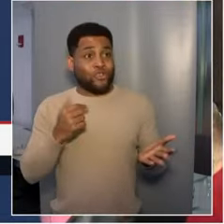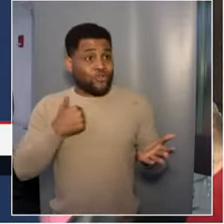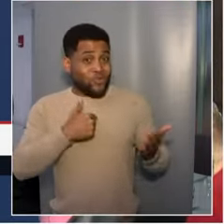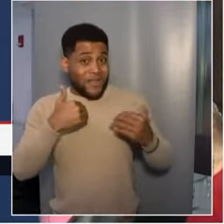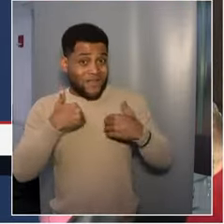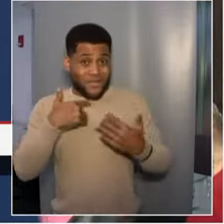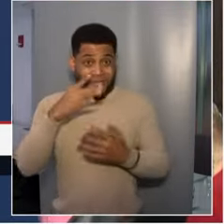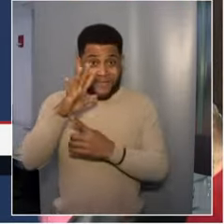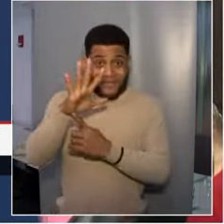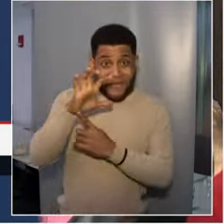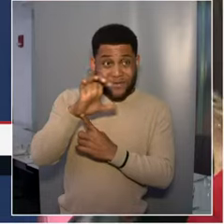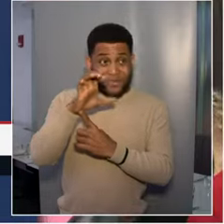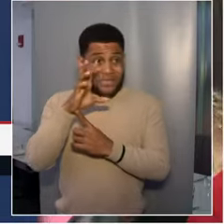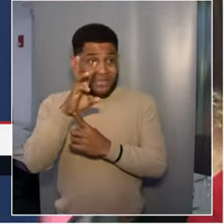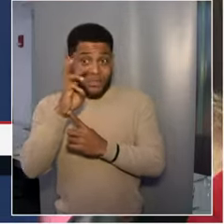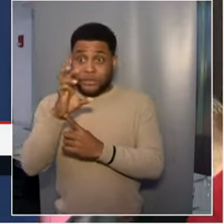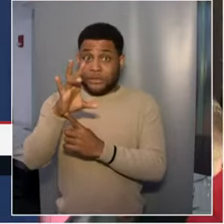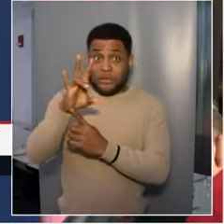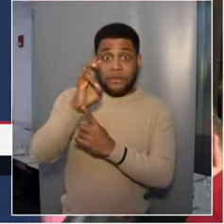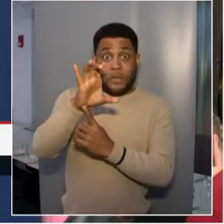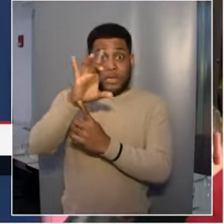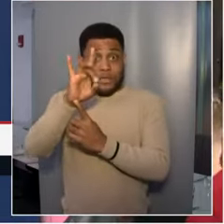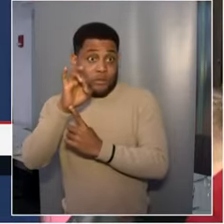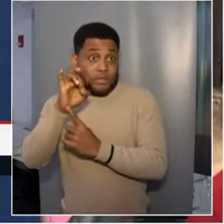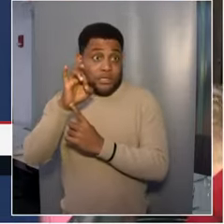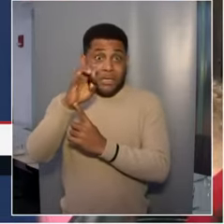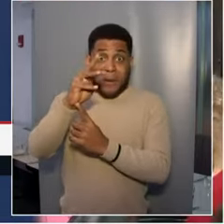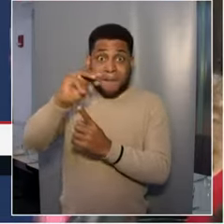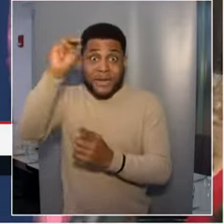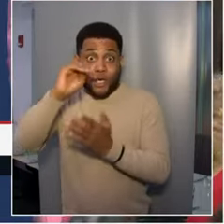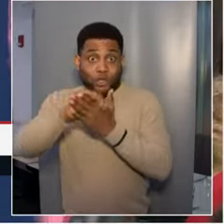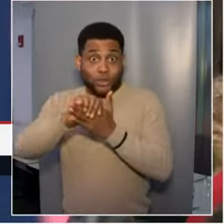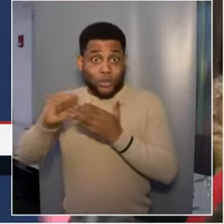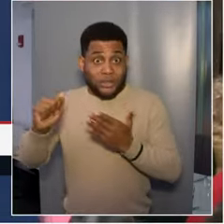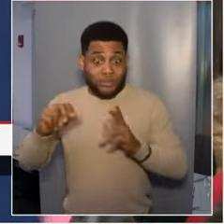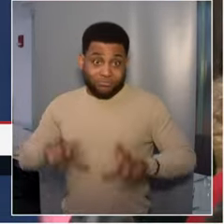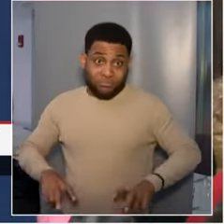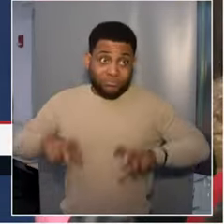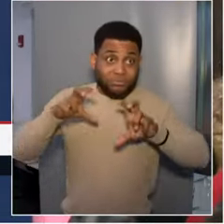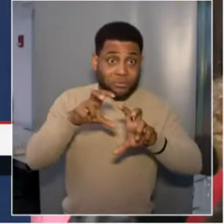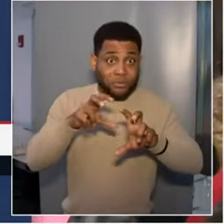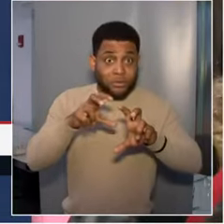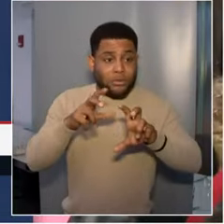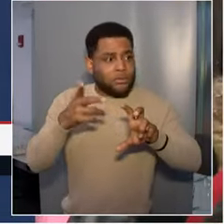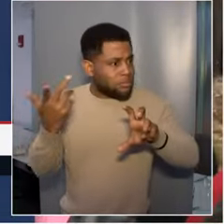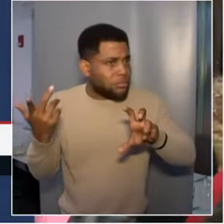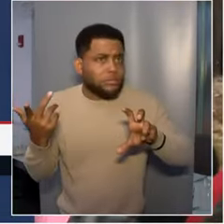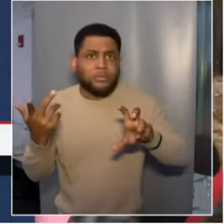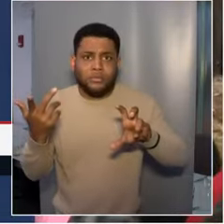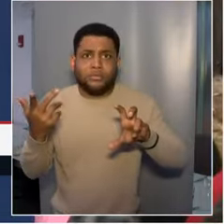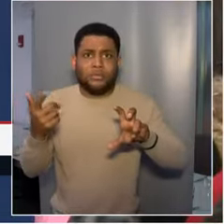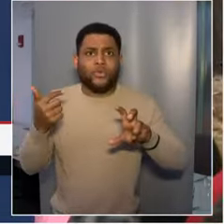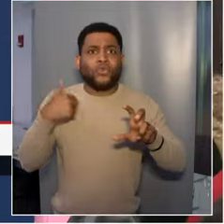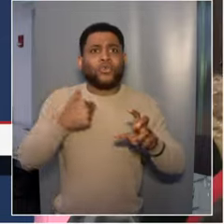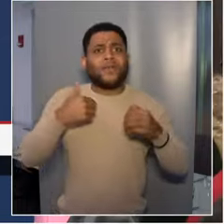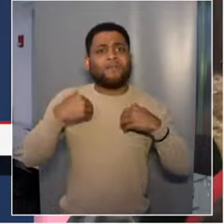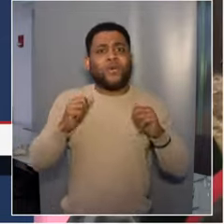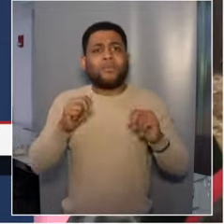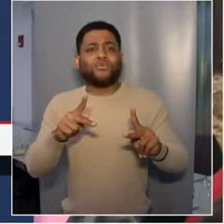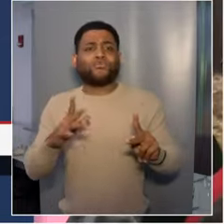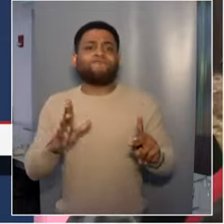million. All that money goes for goods and for people. And they're union